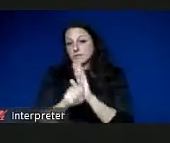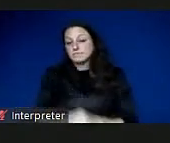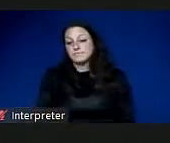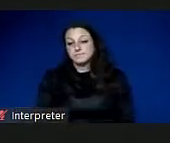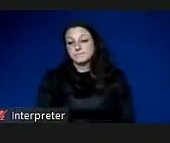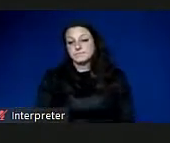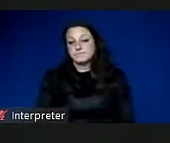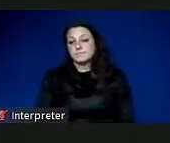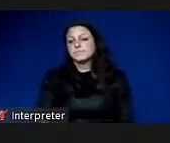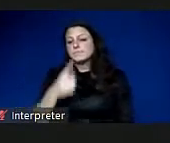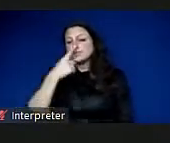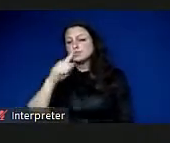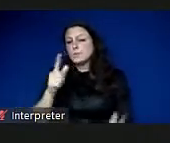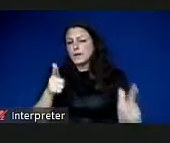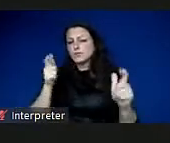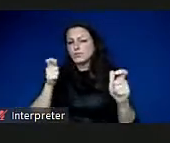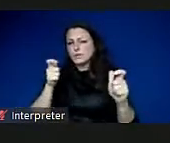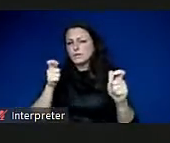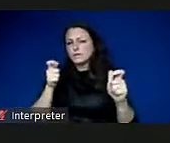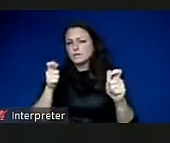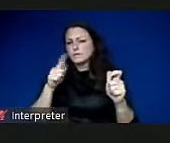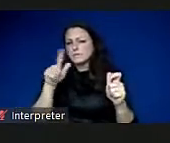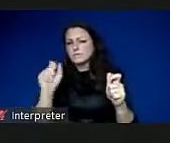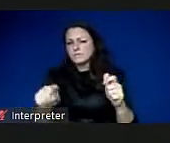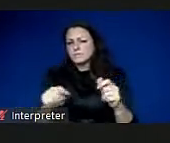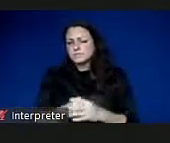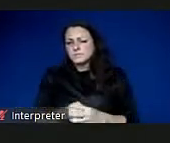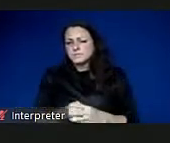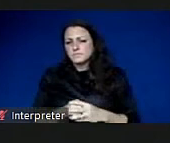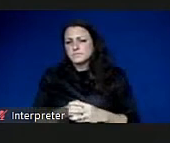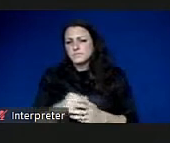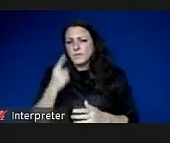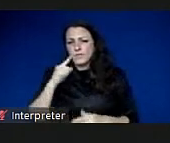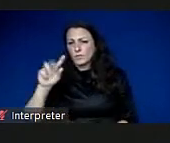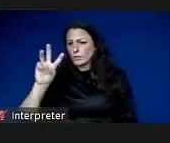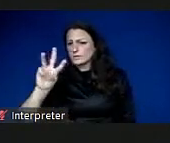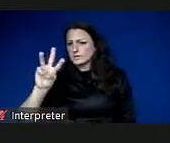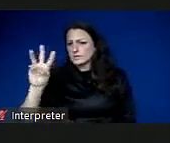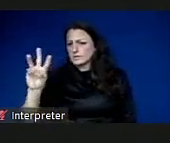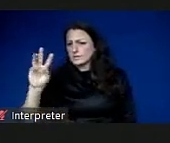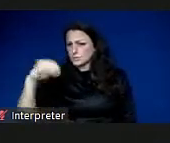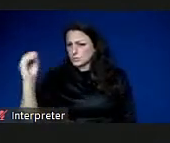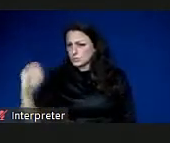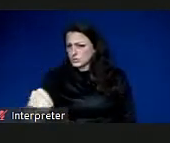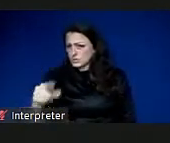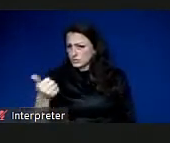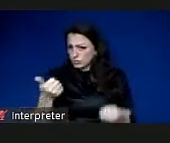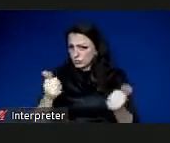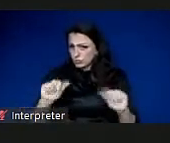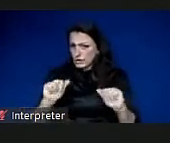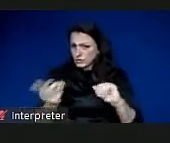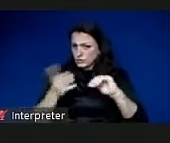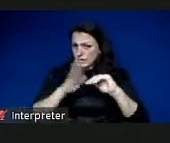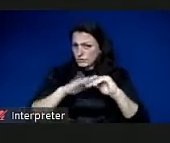If I could quickly follow up, for 66%, are you doing anything to try to raise that?